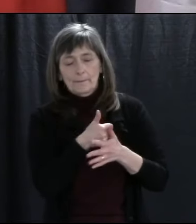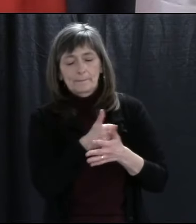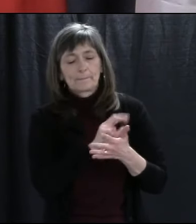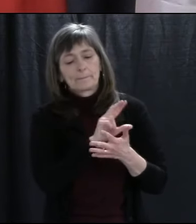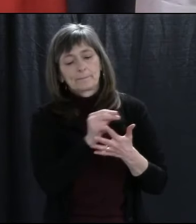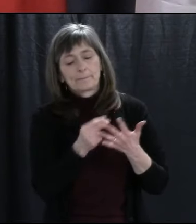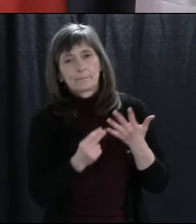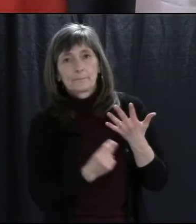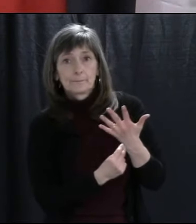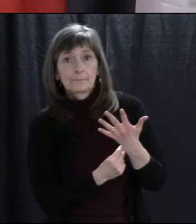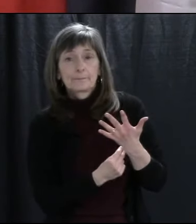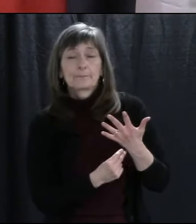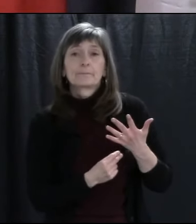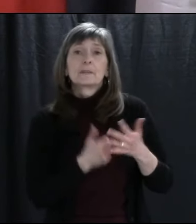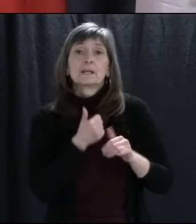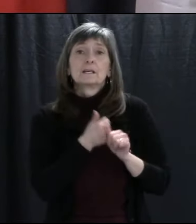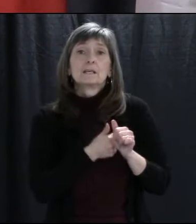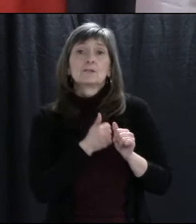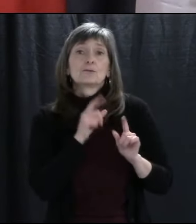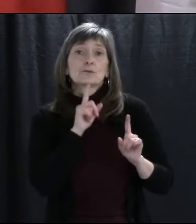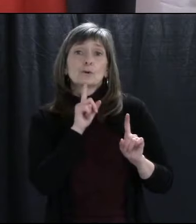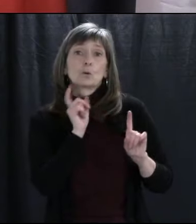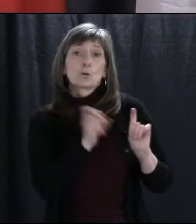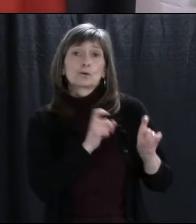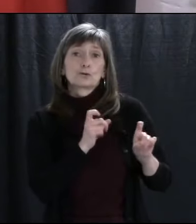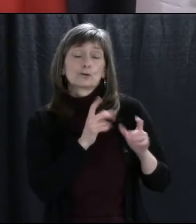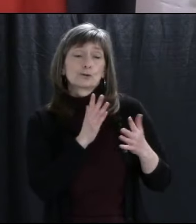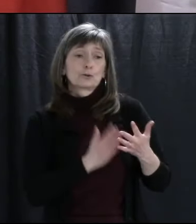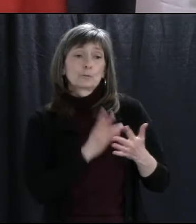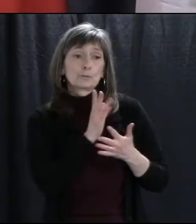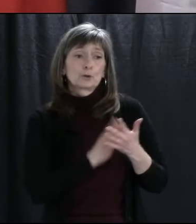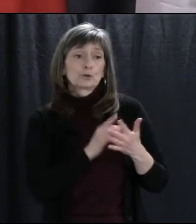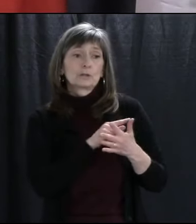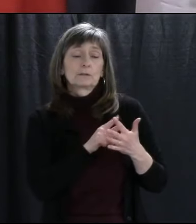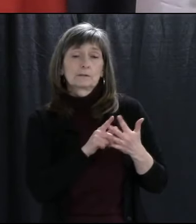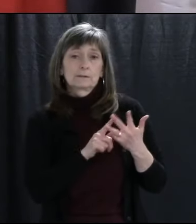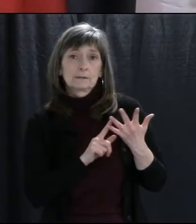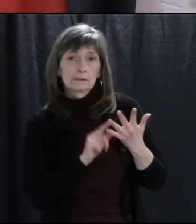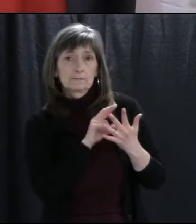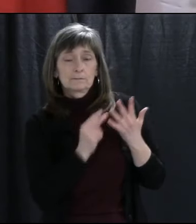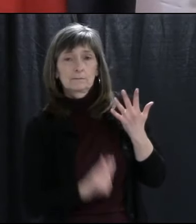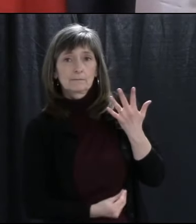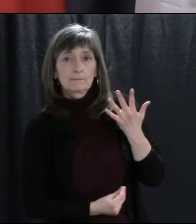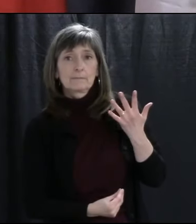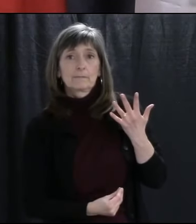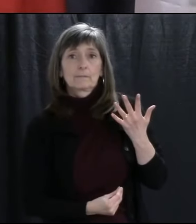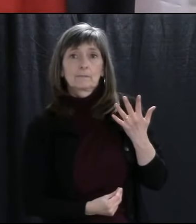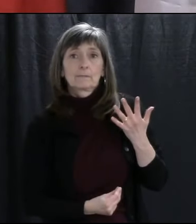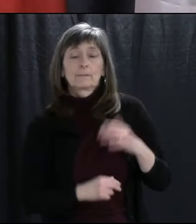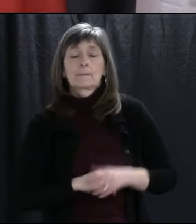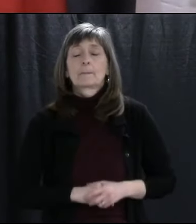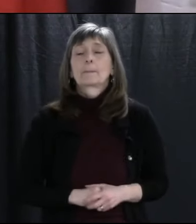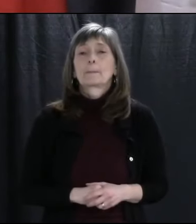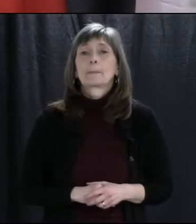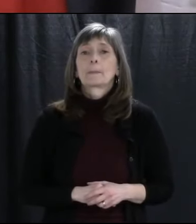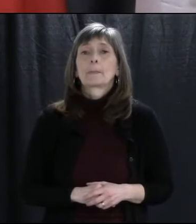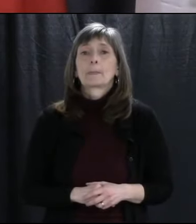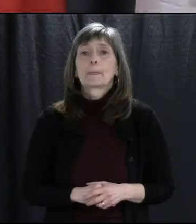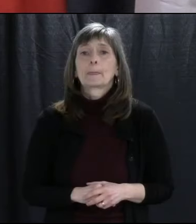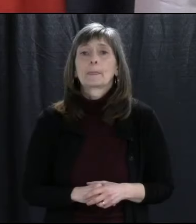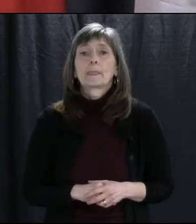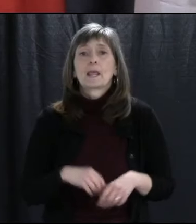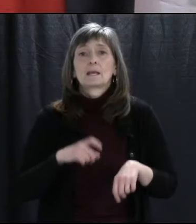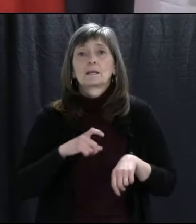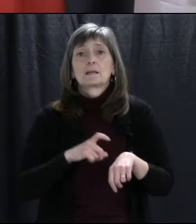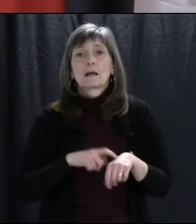queue, so each reporter is given an opportunity. Following this, should time permit, I will ask if there are further questions. This call will end